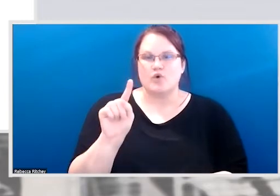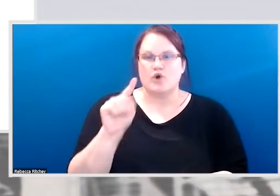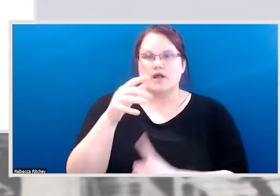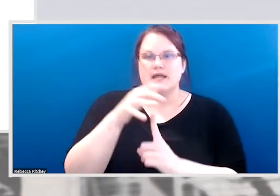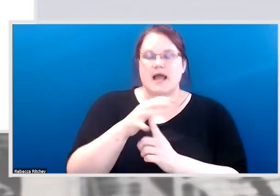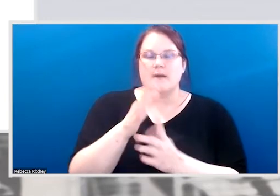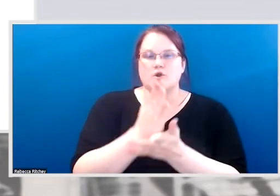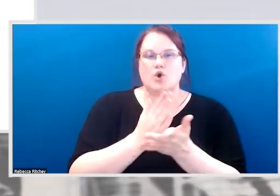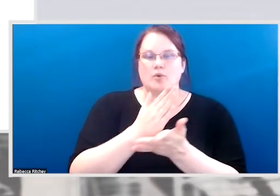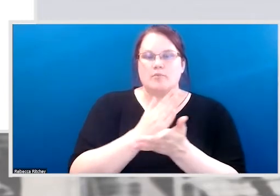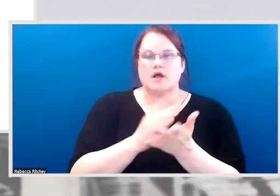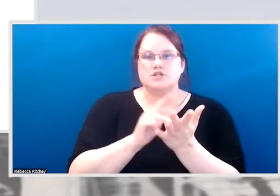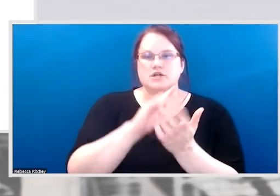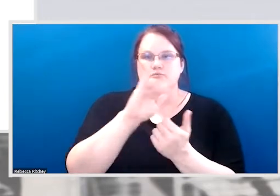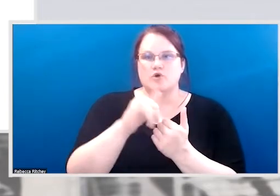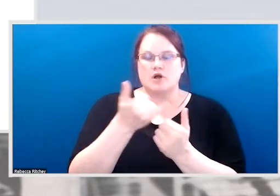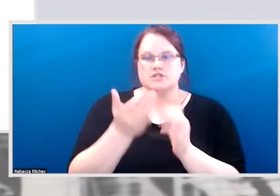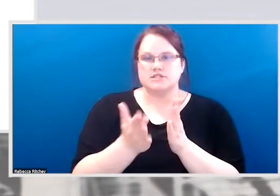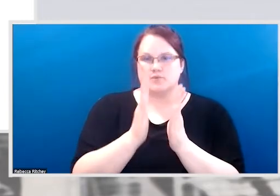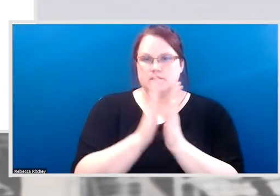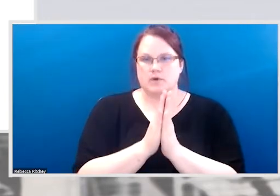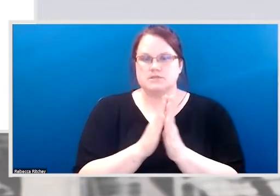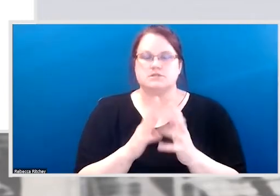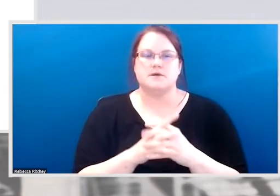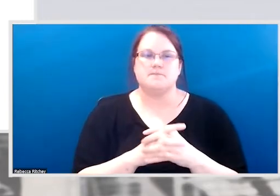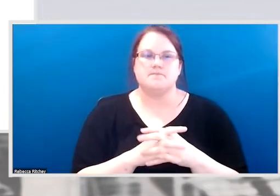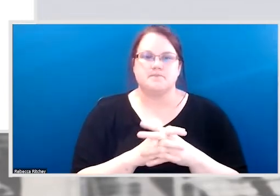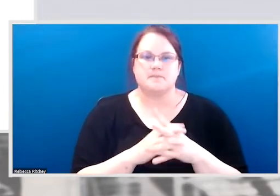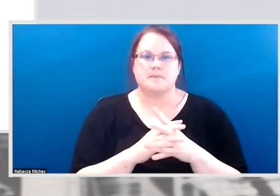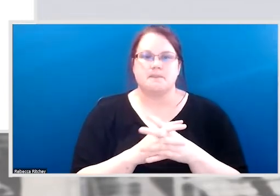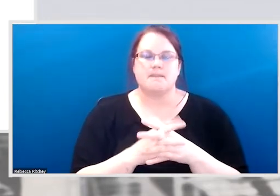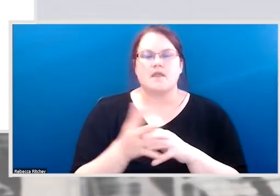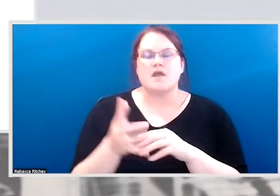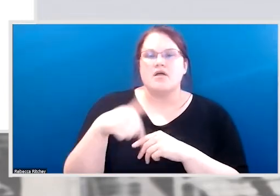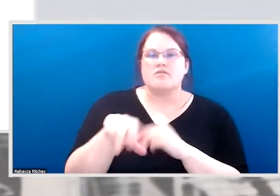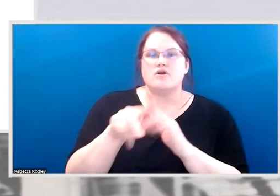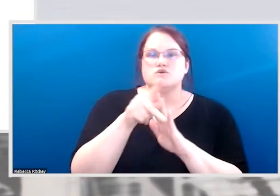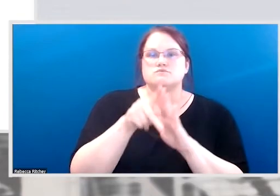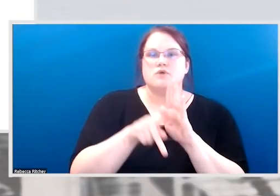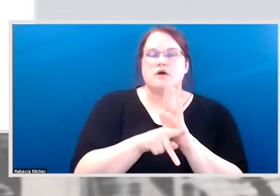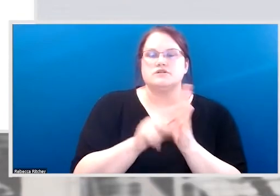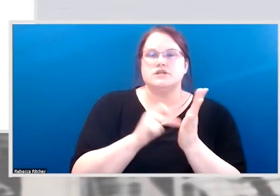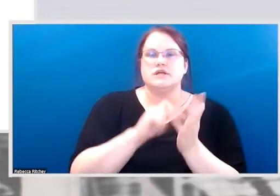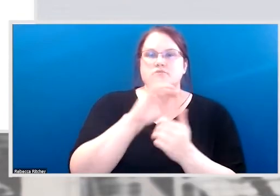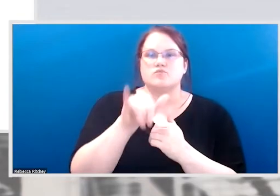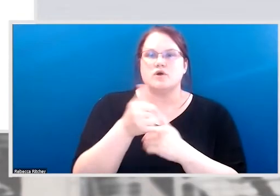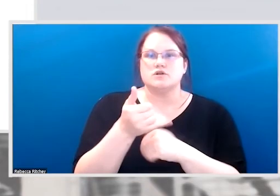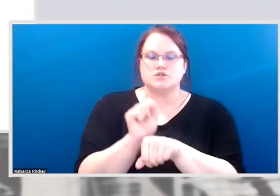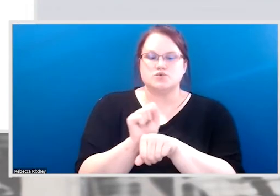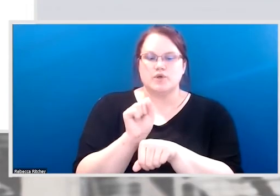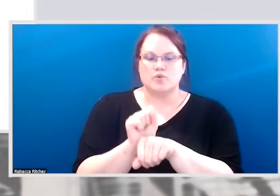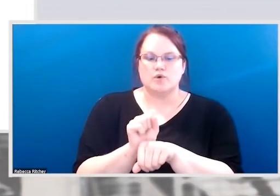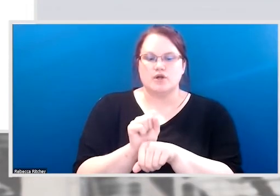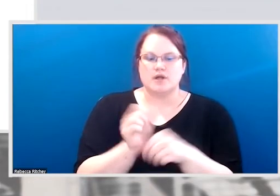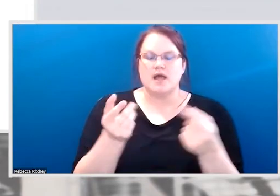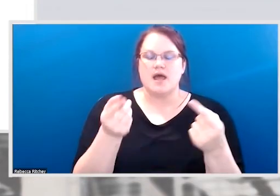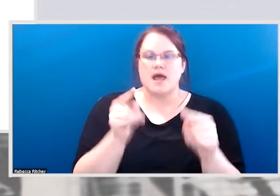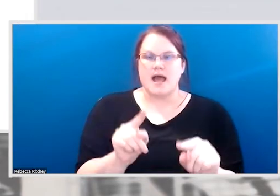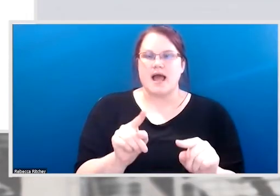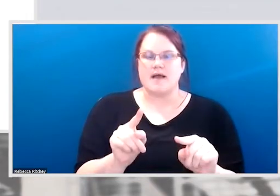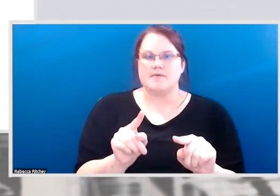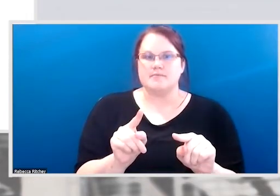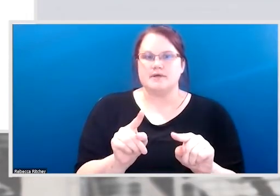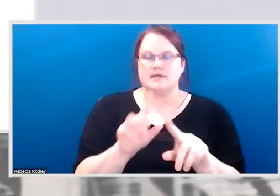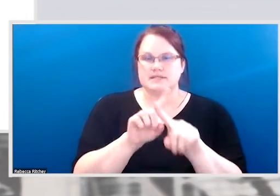budget projects and capital budget requests. So those policies and projects that we really work on happen at a number